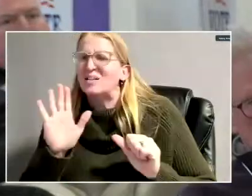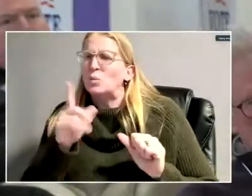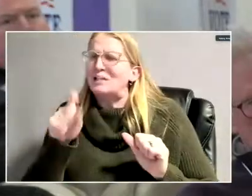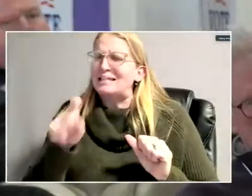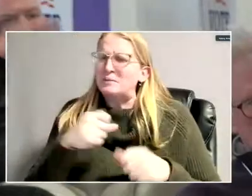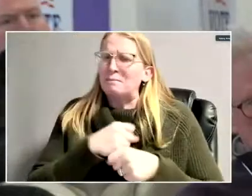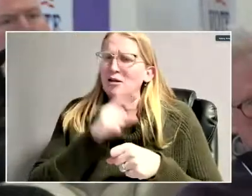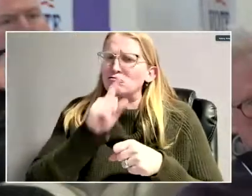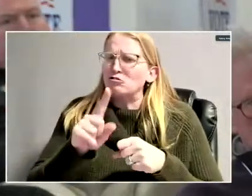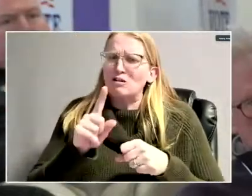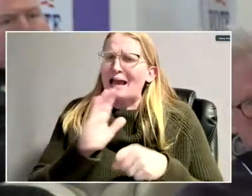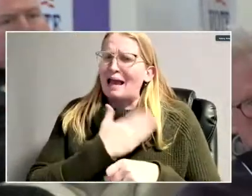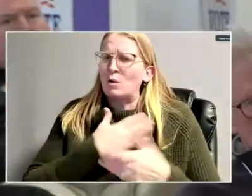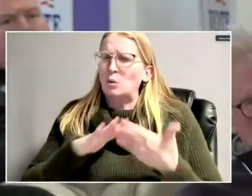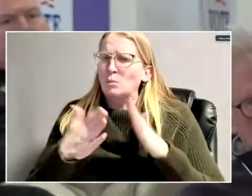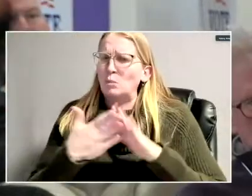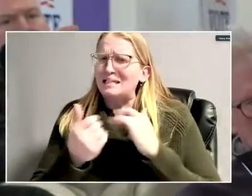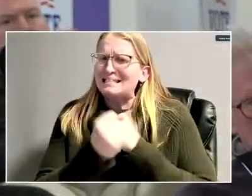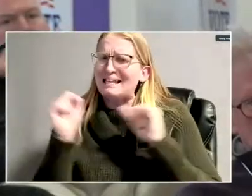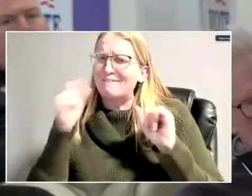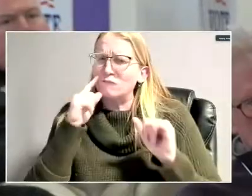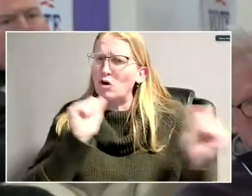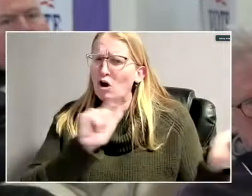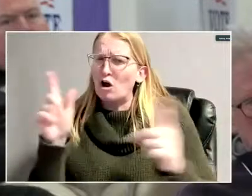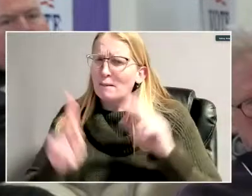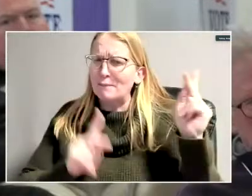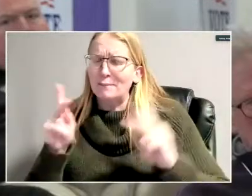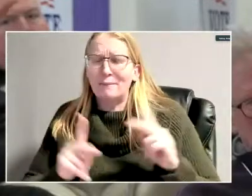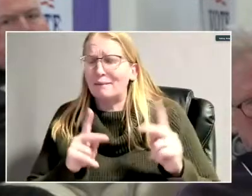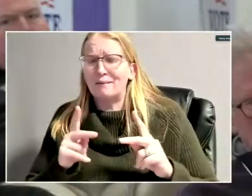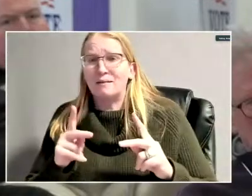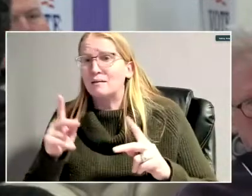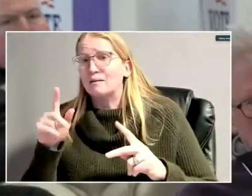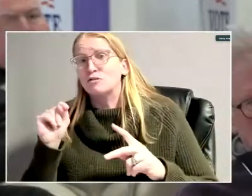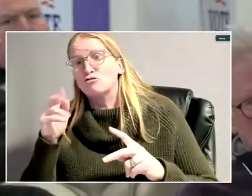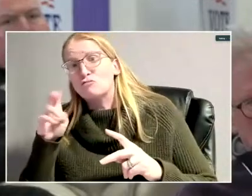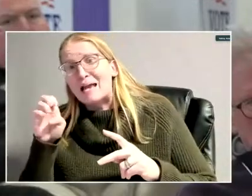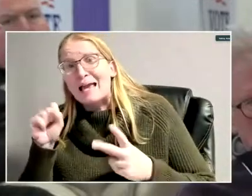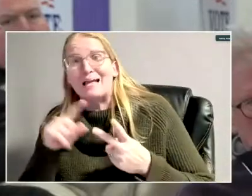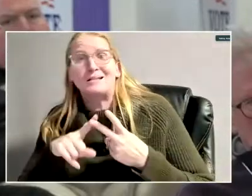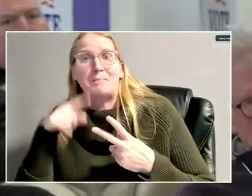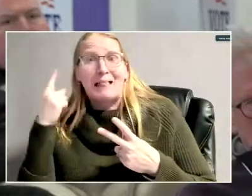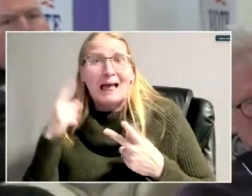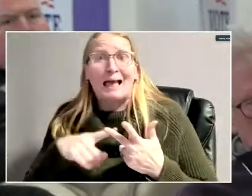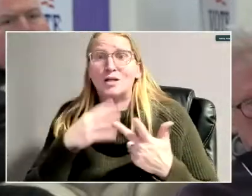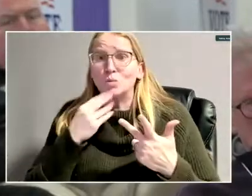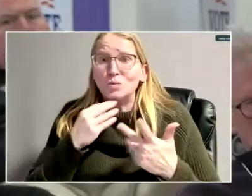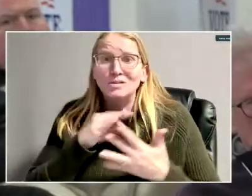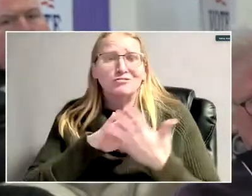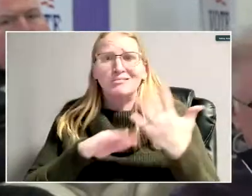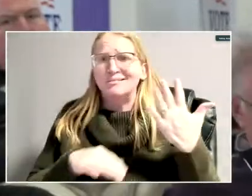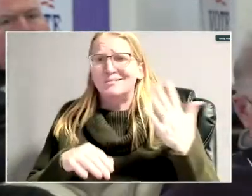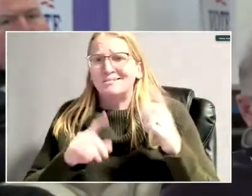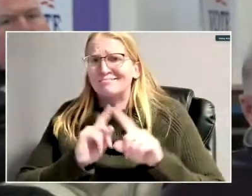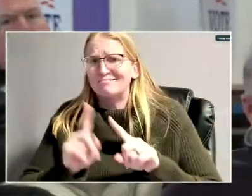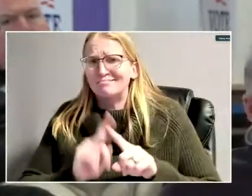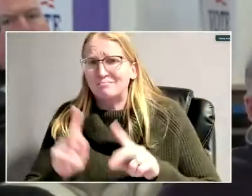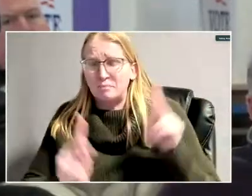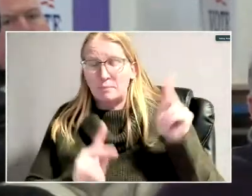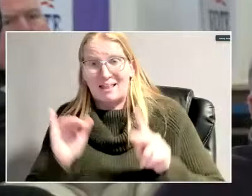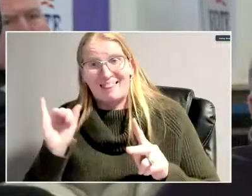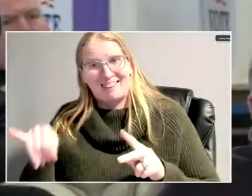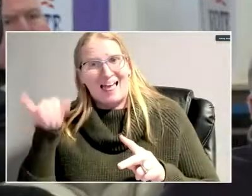marginalized group Jewish people black people trans people like this logic is just rooted in